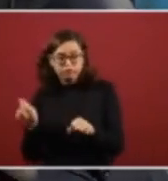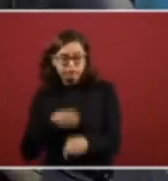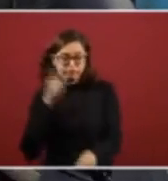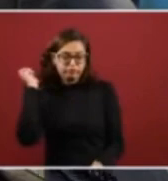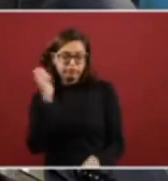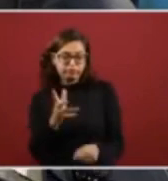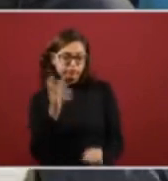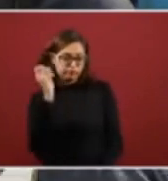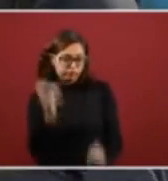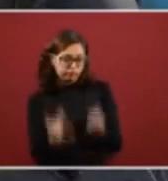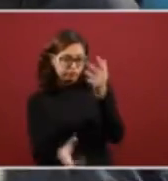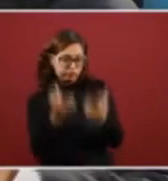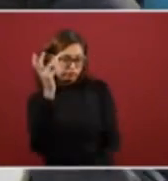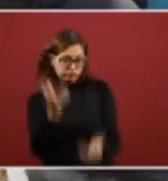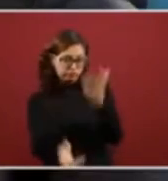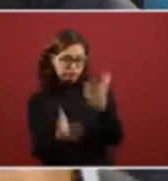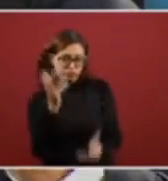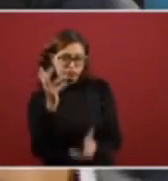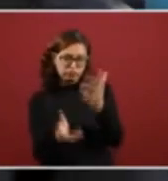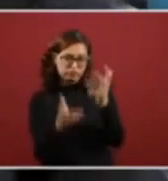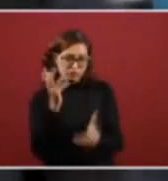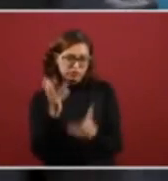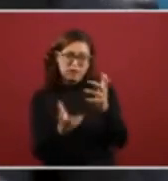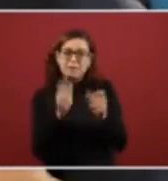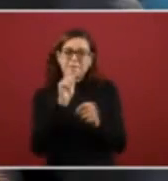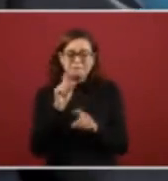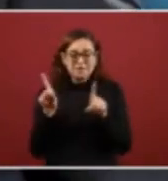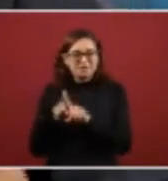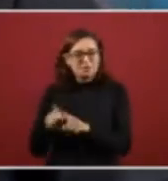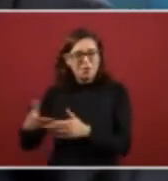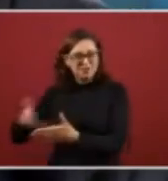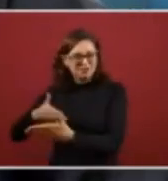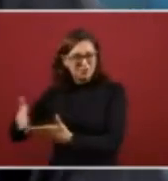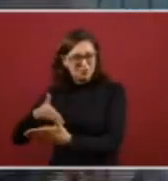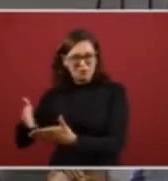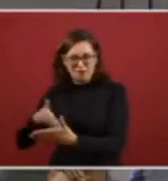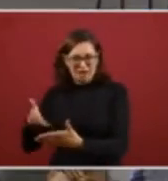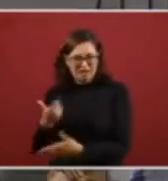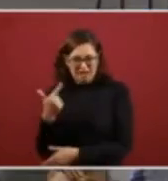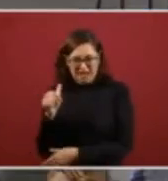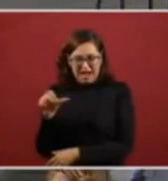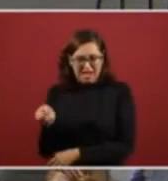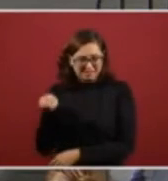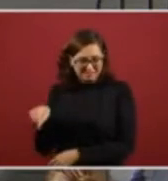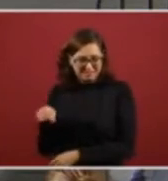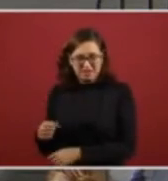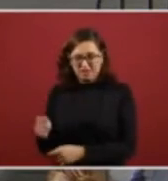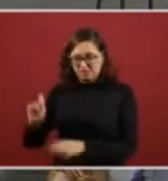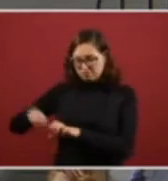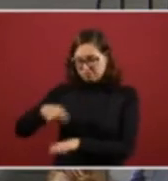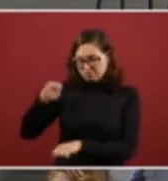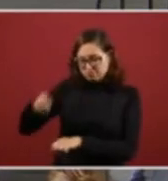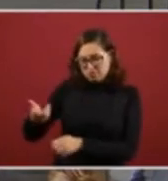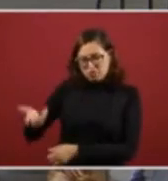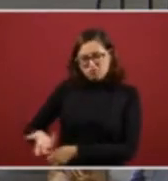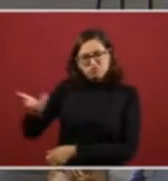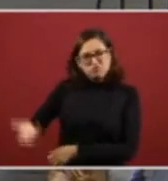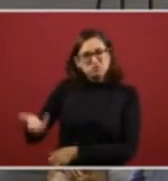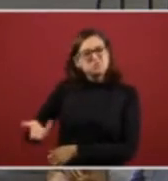pilot is burning the gas, almost the same thing. So we did an evacuation of